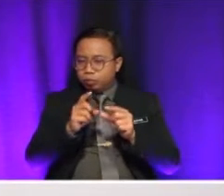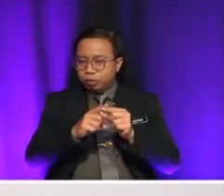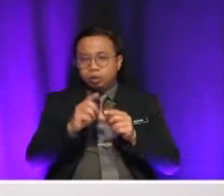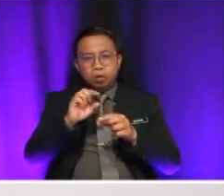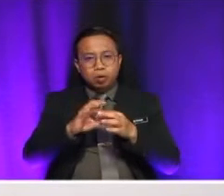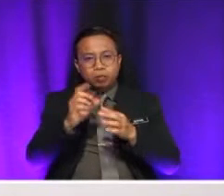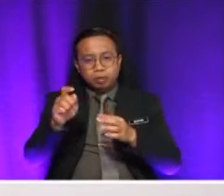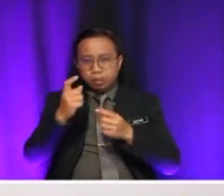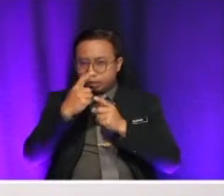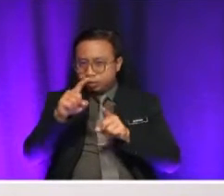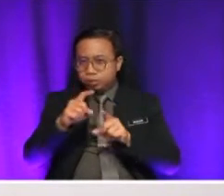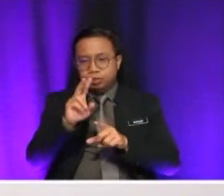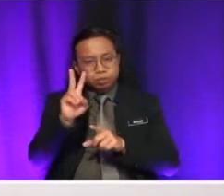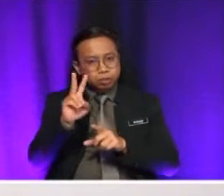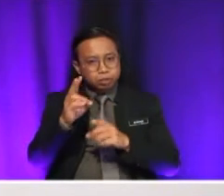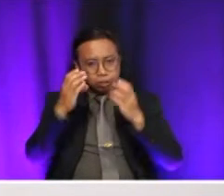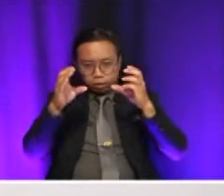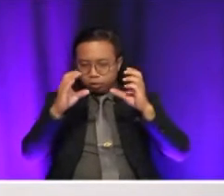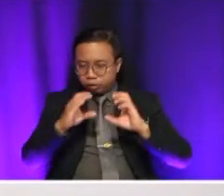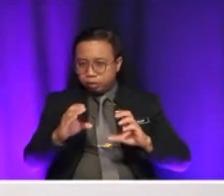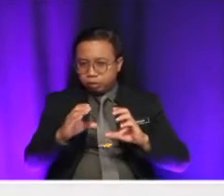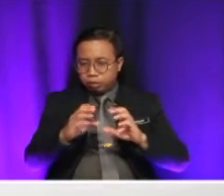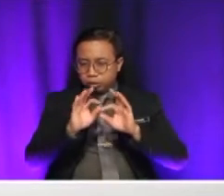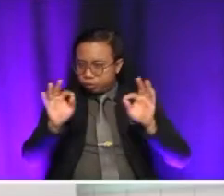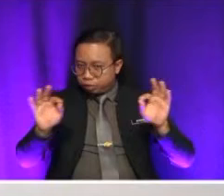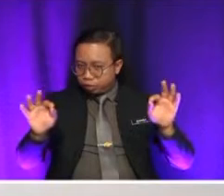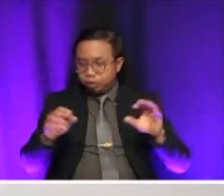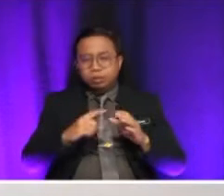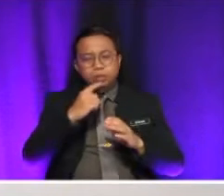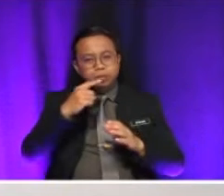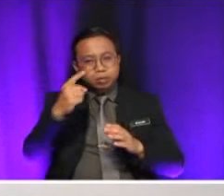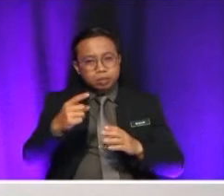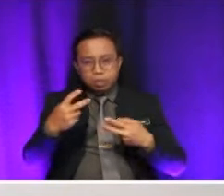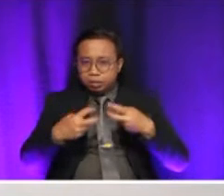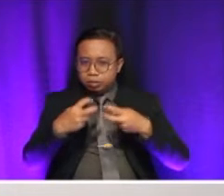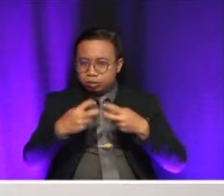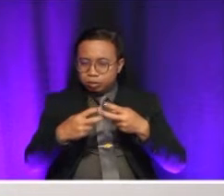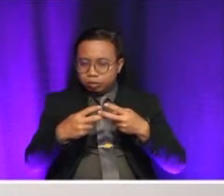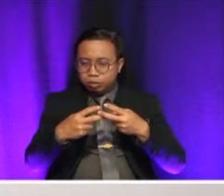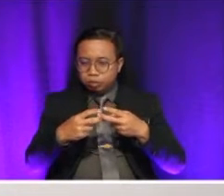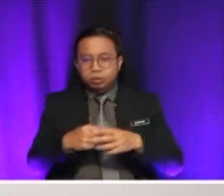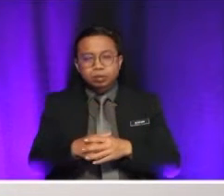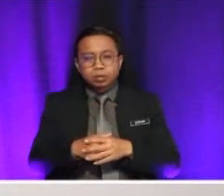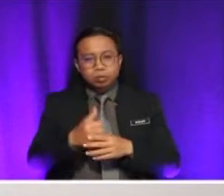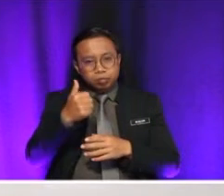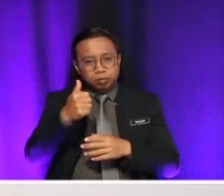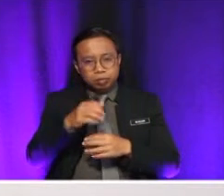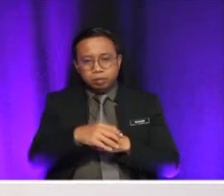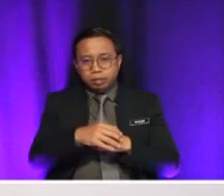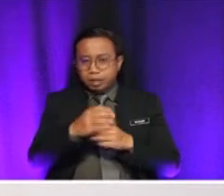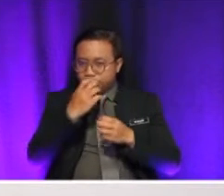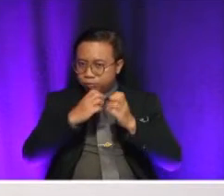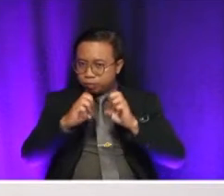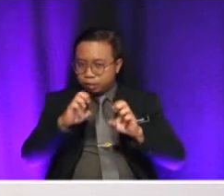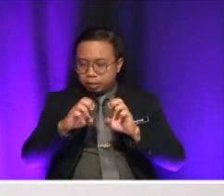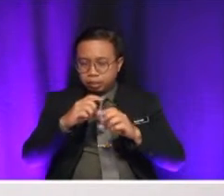And the second sentence of the paragraph 2, which says electricity are known as off-grid. So it's actually explaining about the